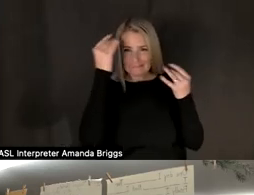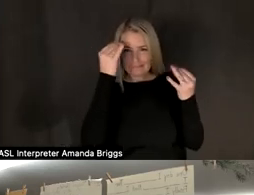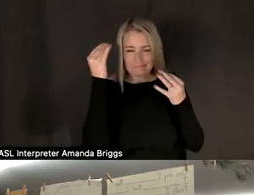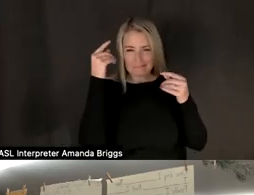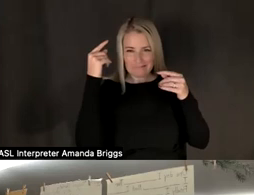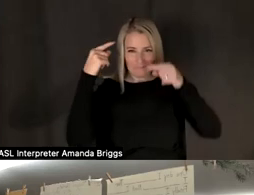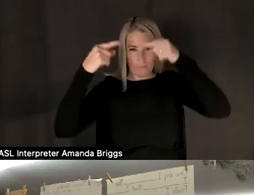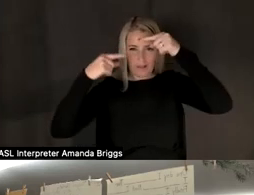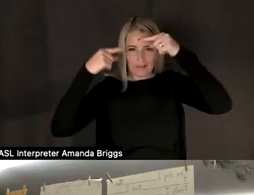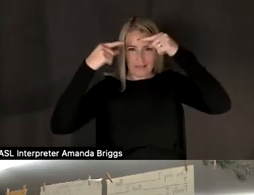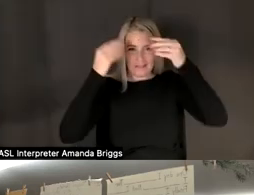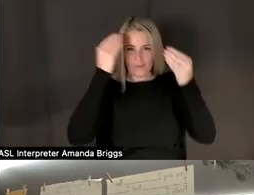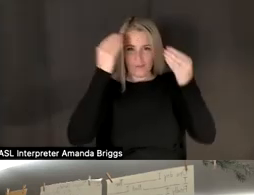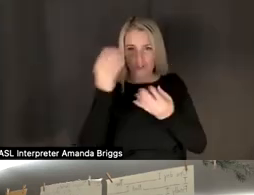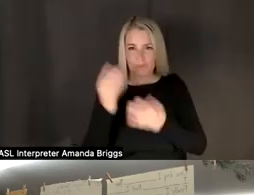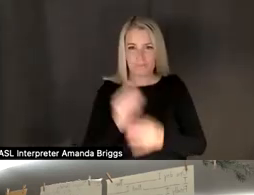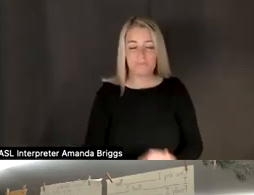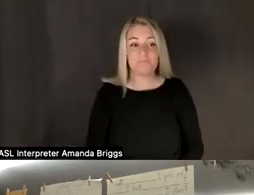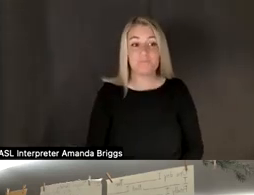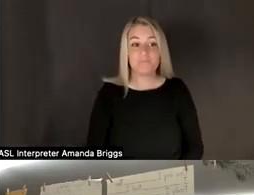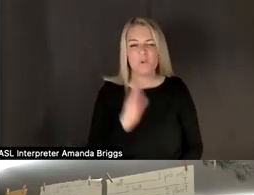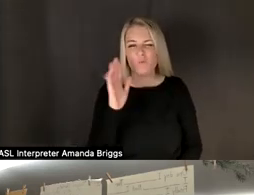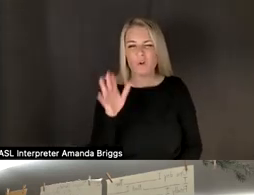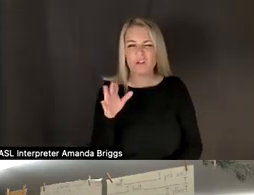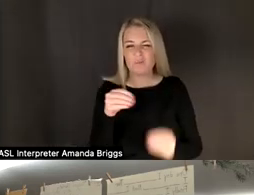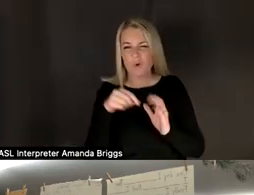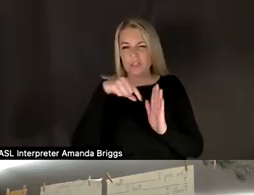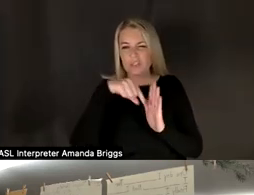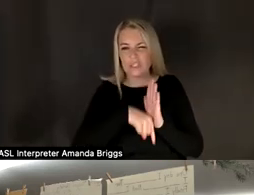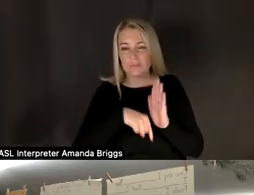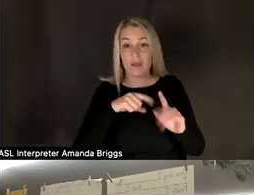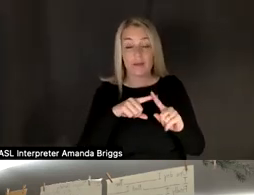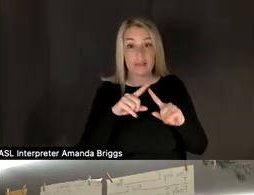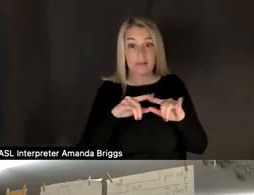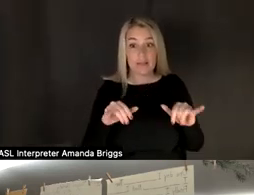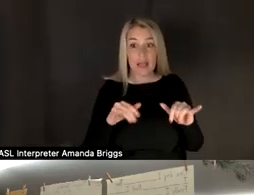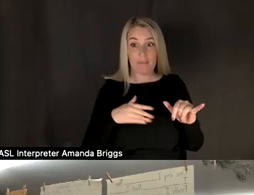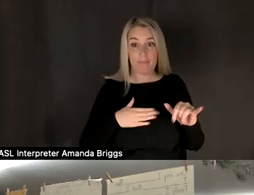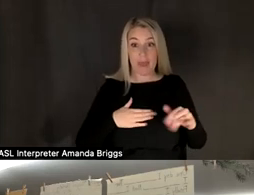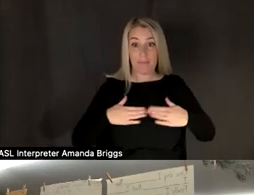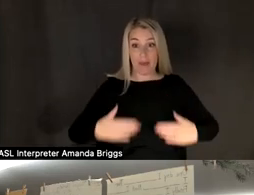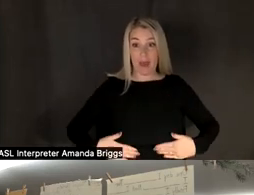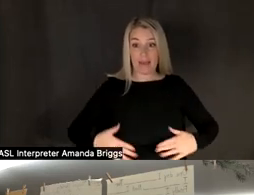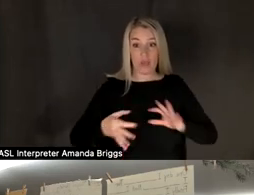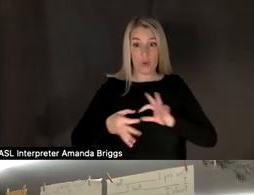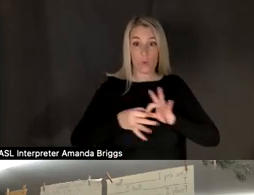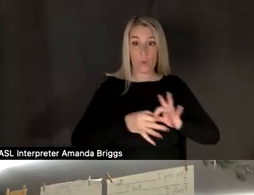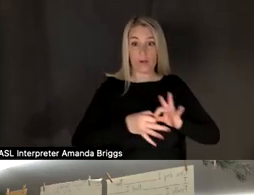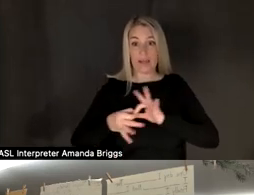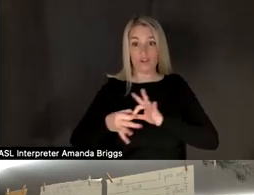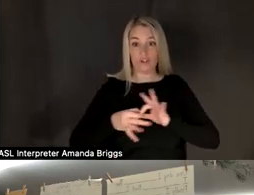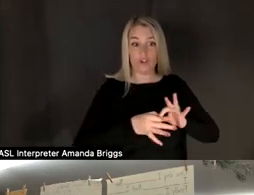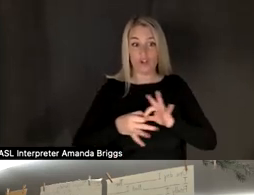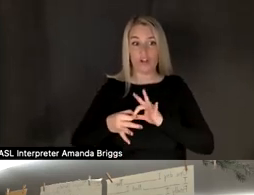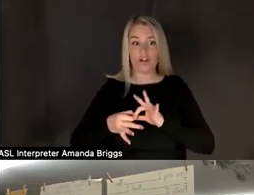that I'll go into a little bit deeper, but at the same time, my coordination of my body has to be established in order to